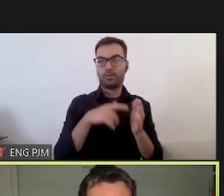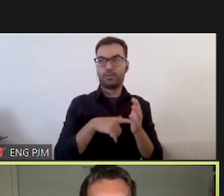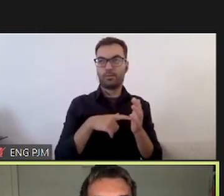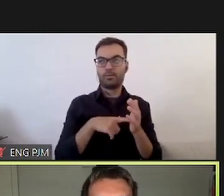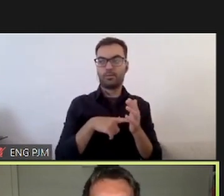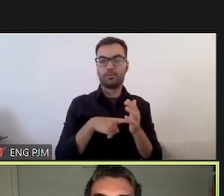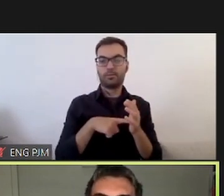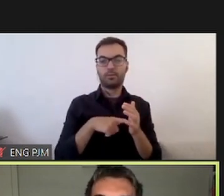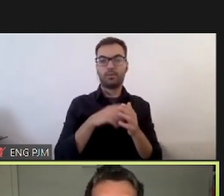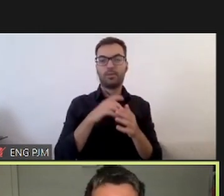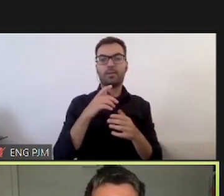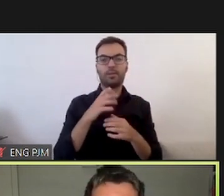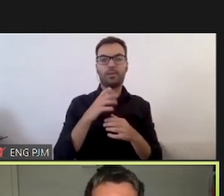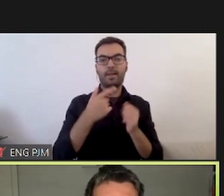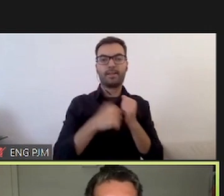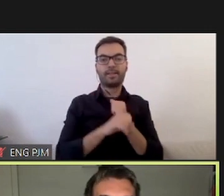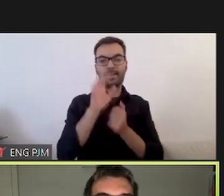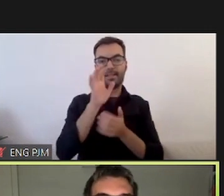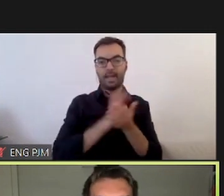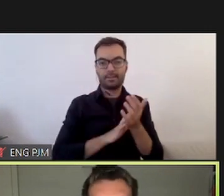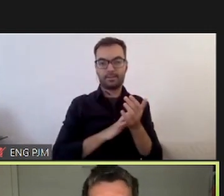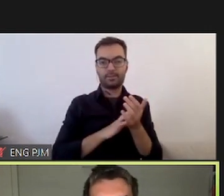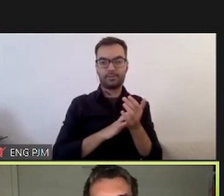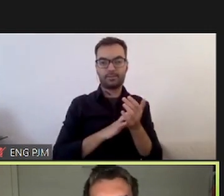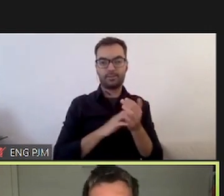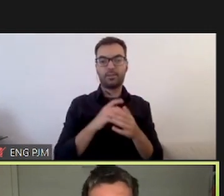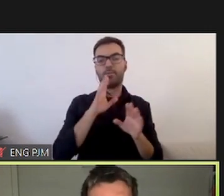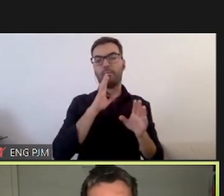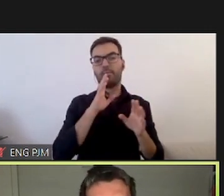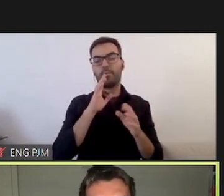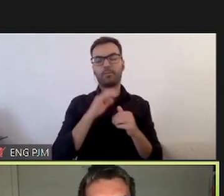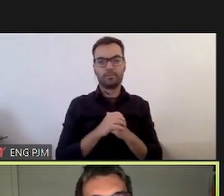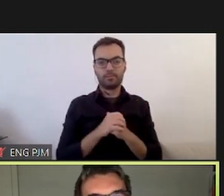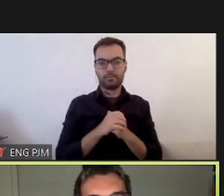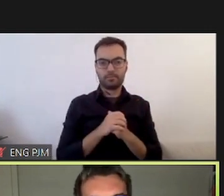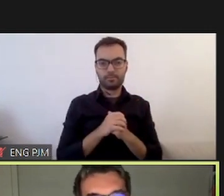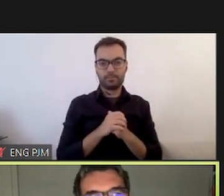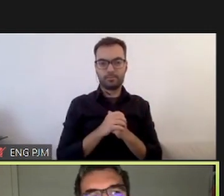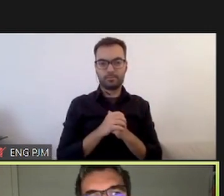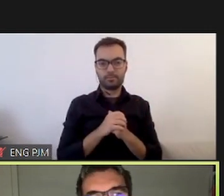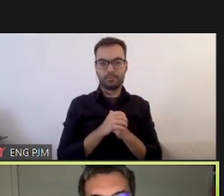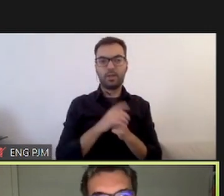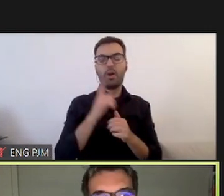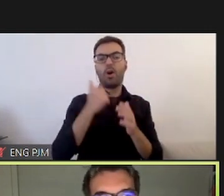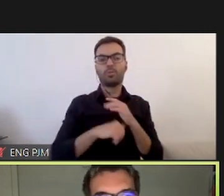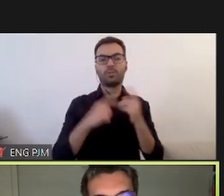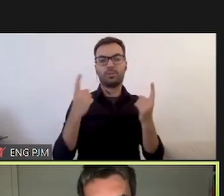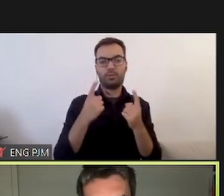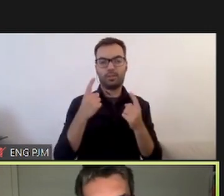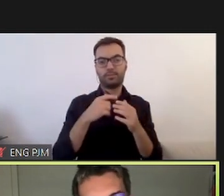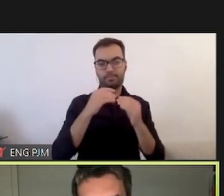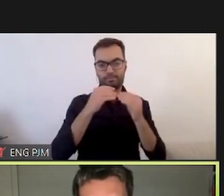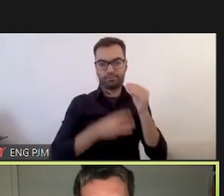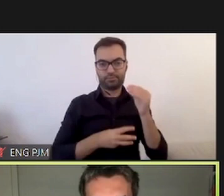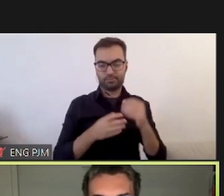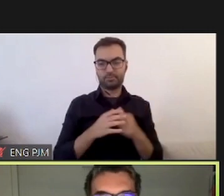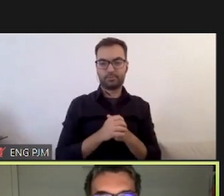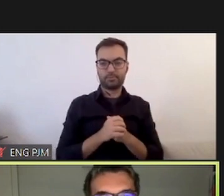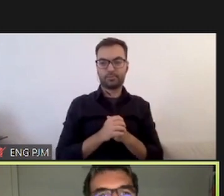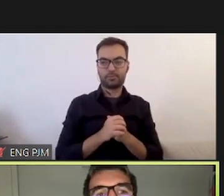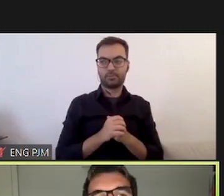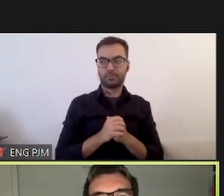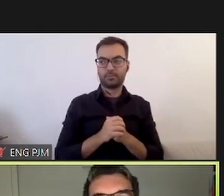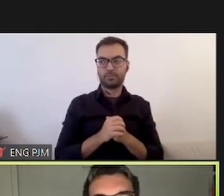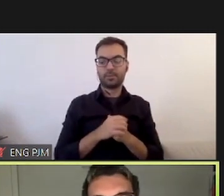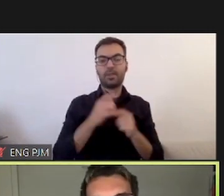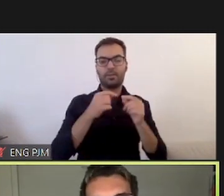user has a text alternative that serves the equivalent purpose, except for the situation listed below. So there is some situation that we